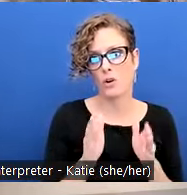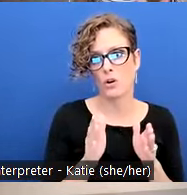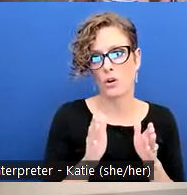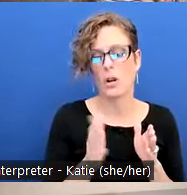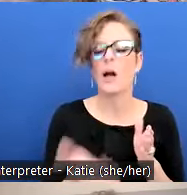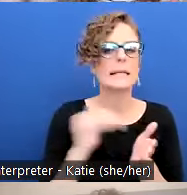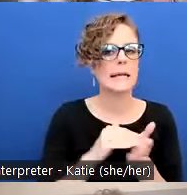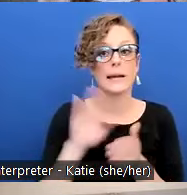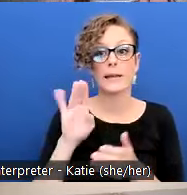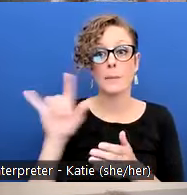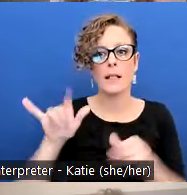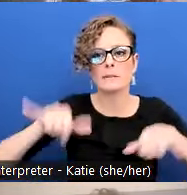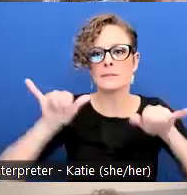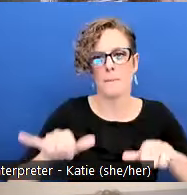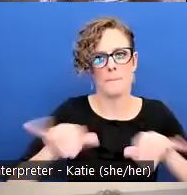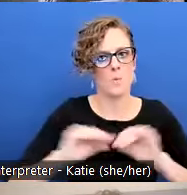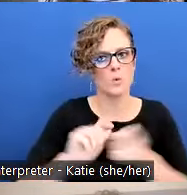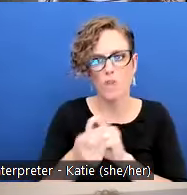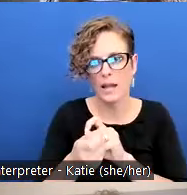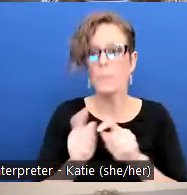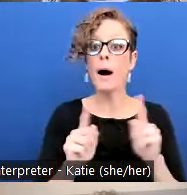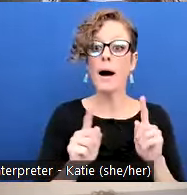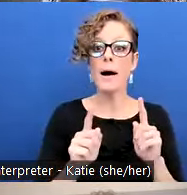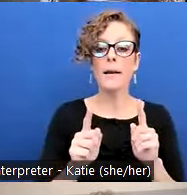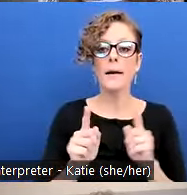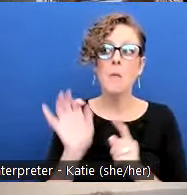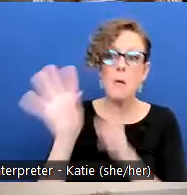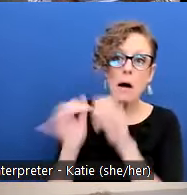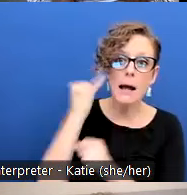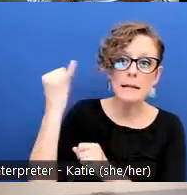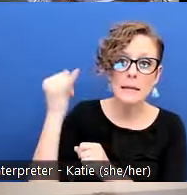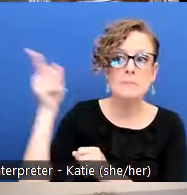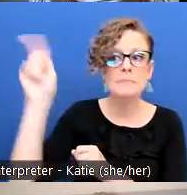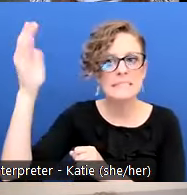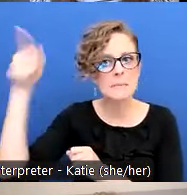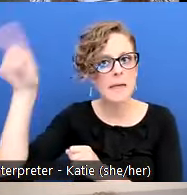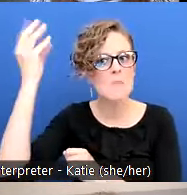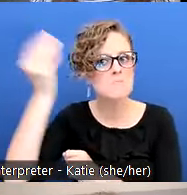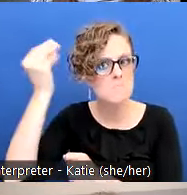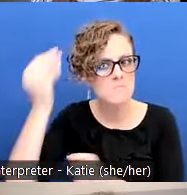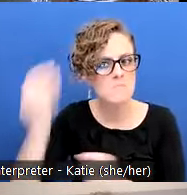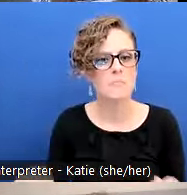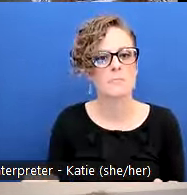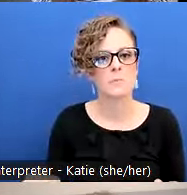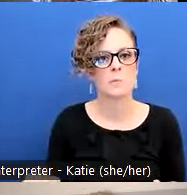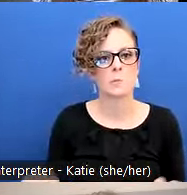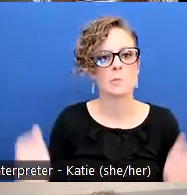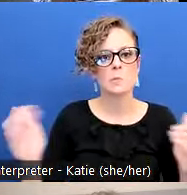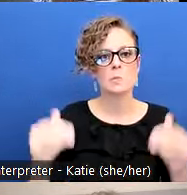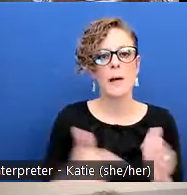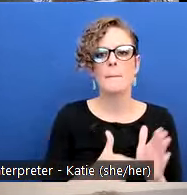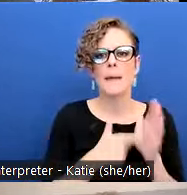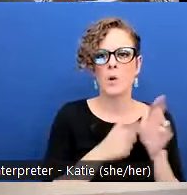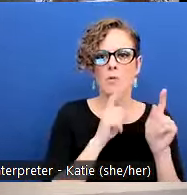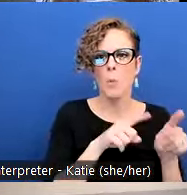did see some receptiveness to those ideas. We will also consider what mandatory reporting requirements